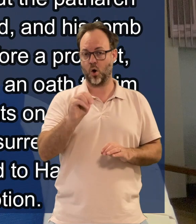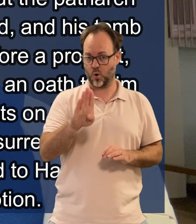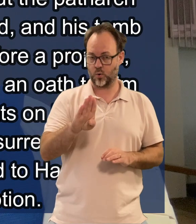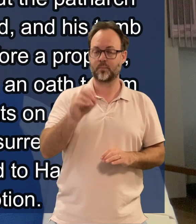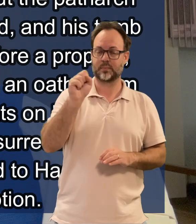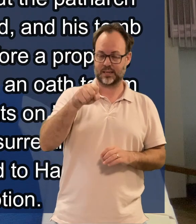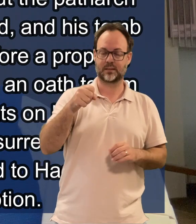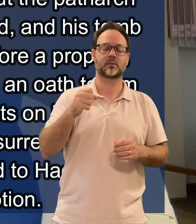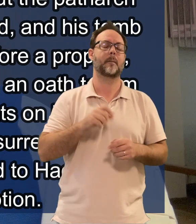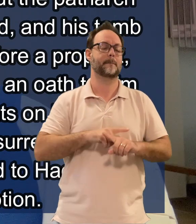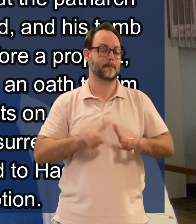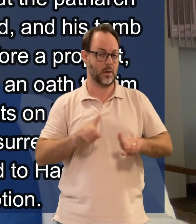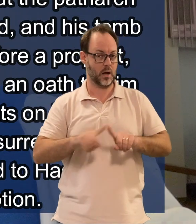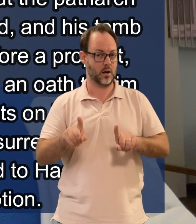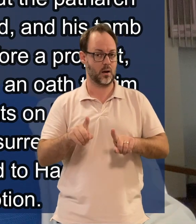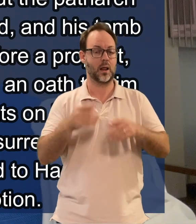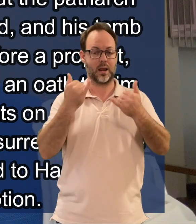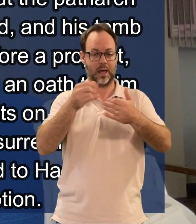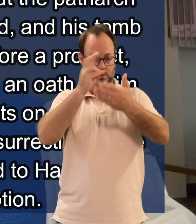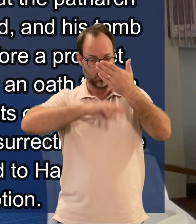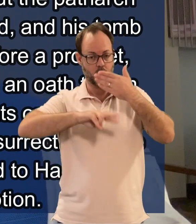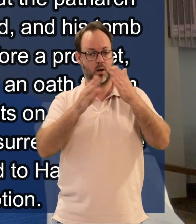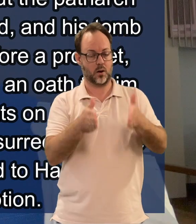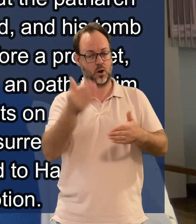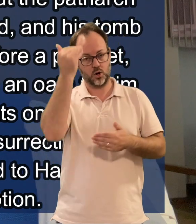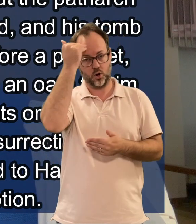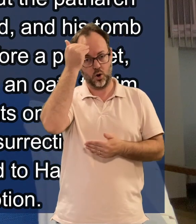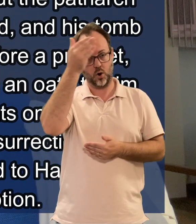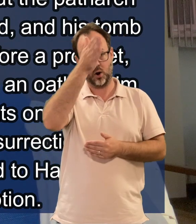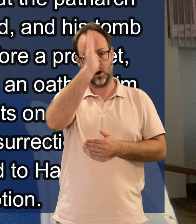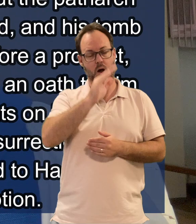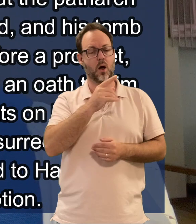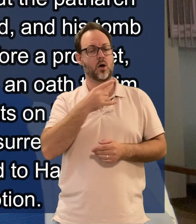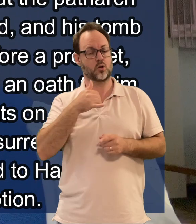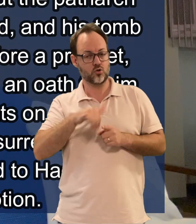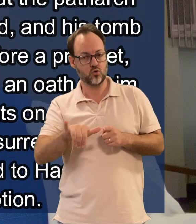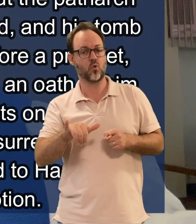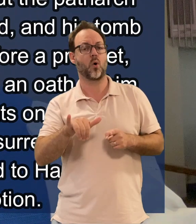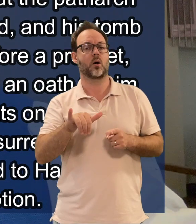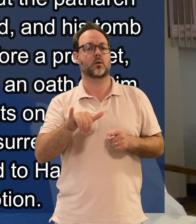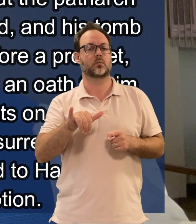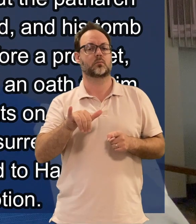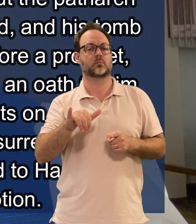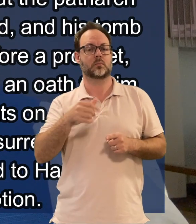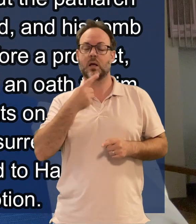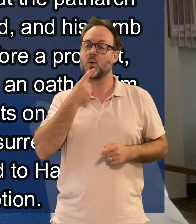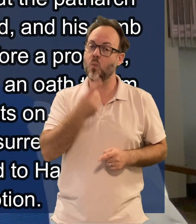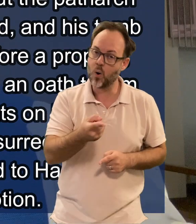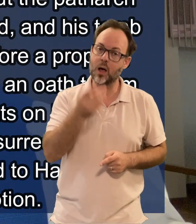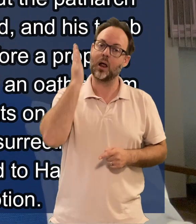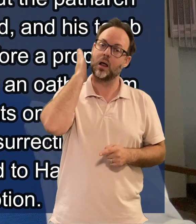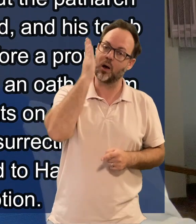us to this day. Being therefore a prophet, and knowing that God had sworn with an oath to him that